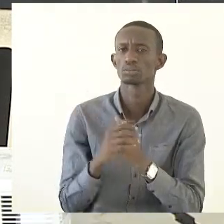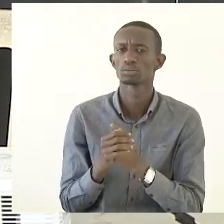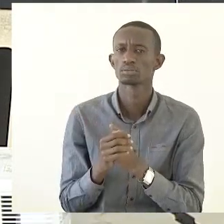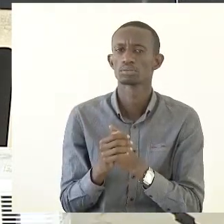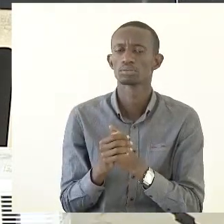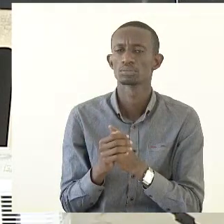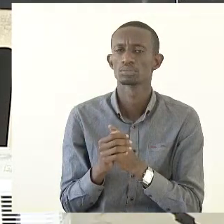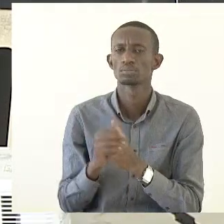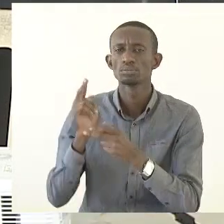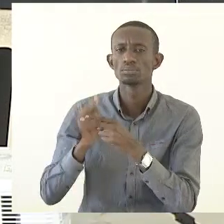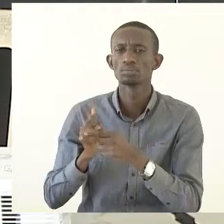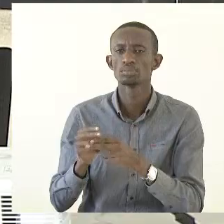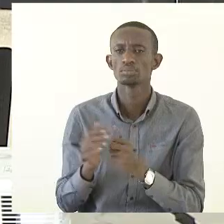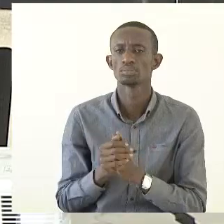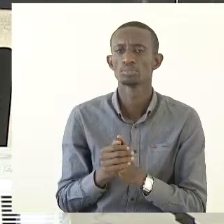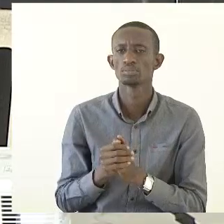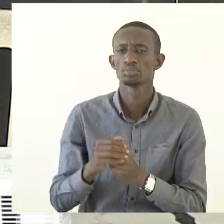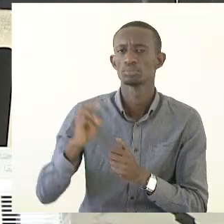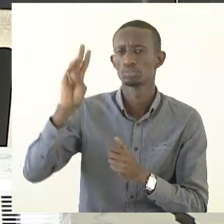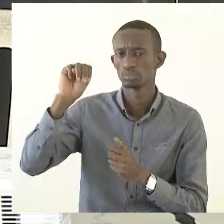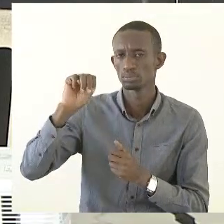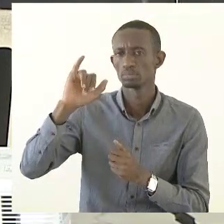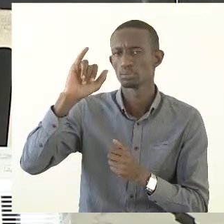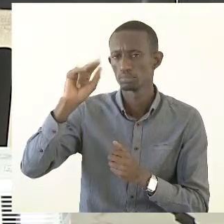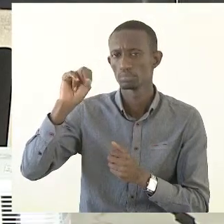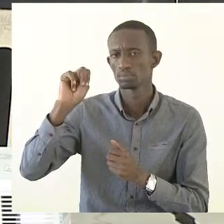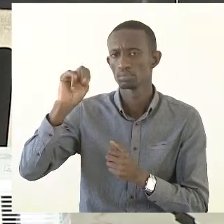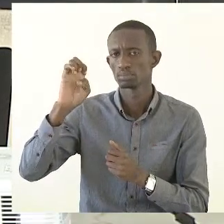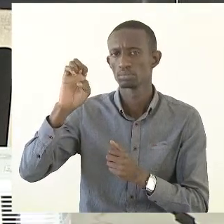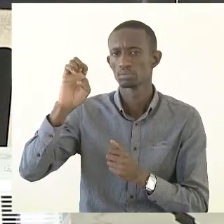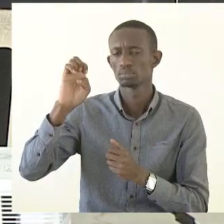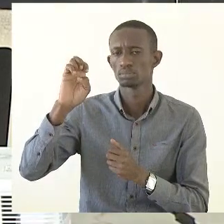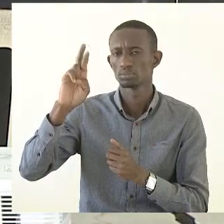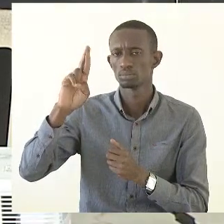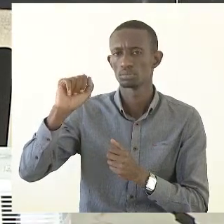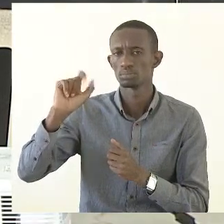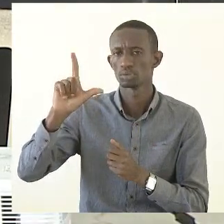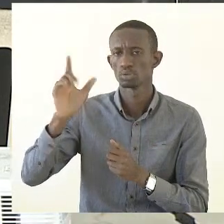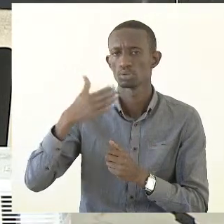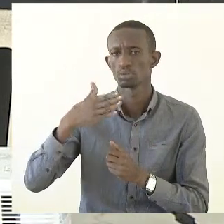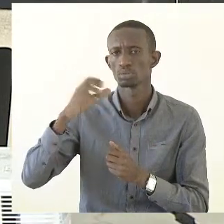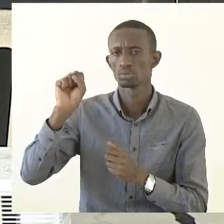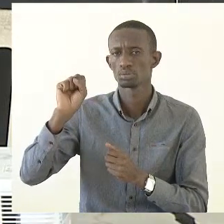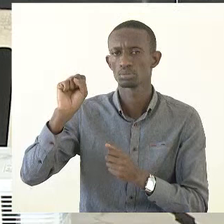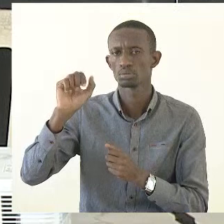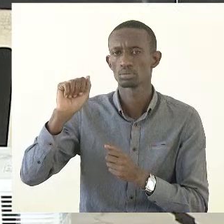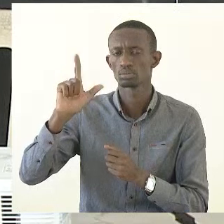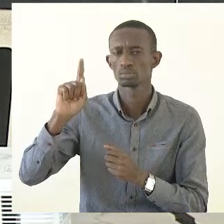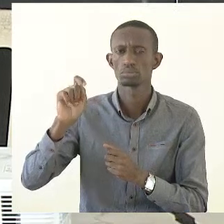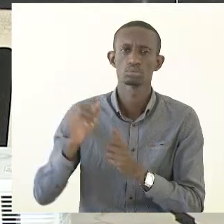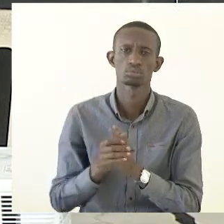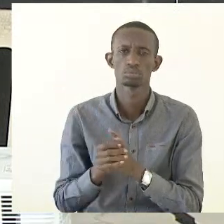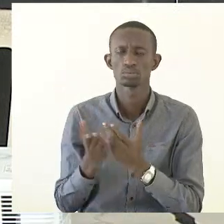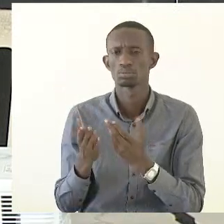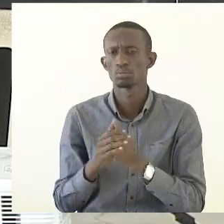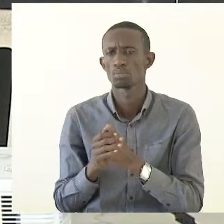the mineral salts. Mineral salts. We have a number of examples of the food which contains mineral salts.